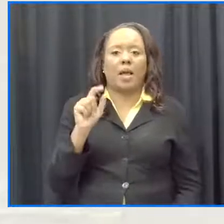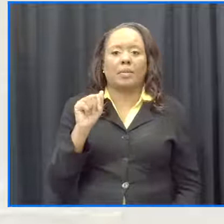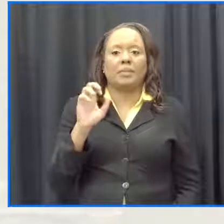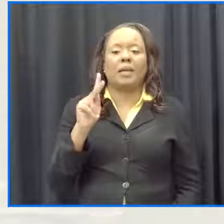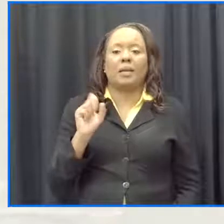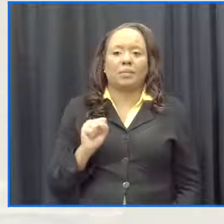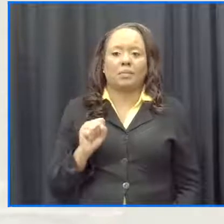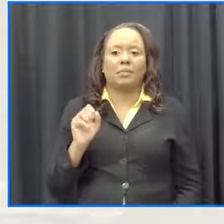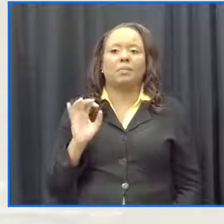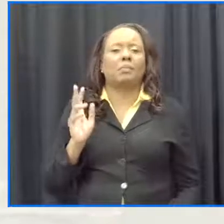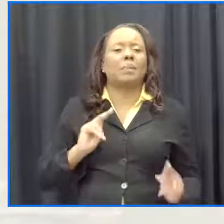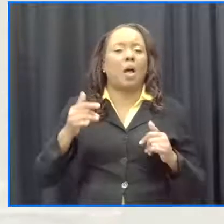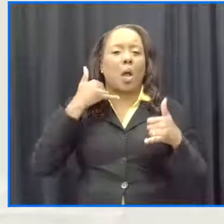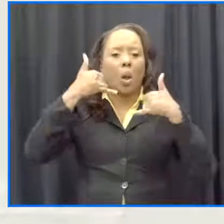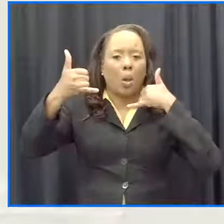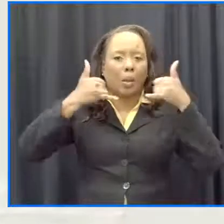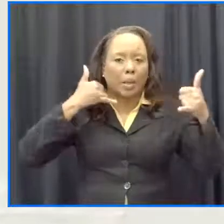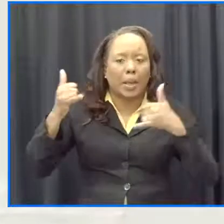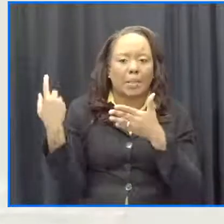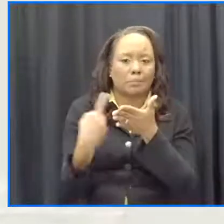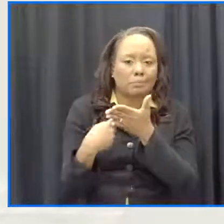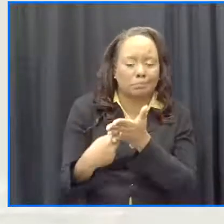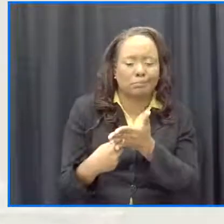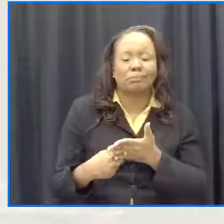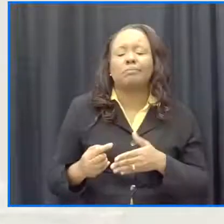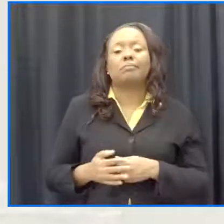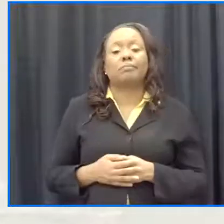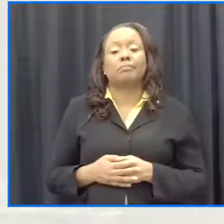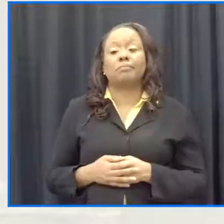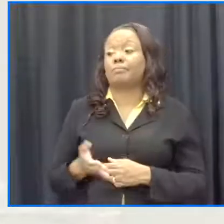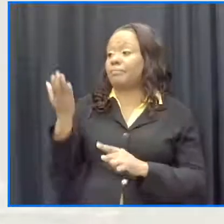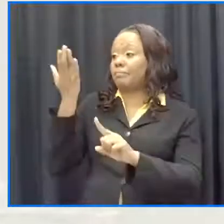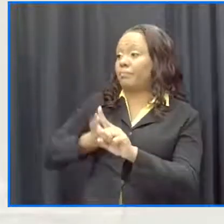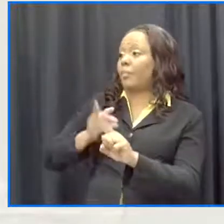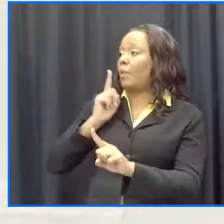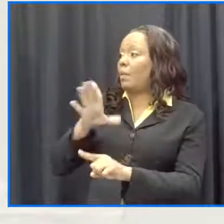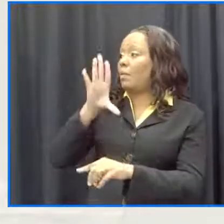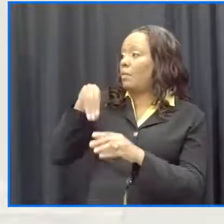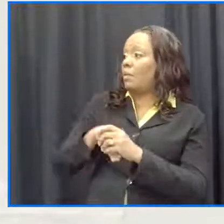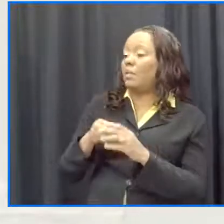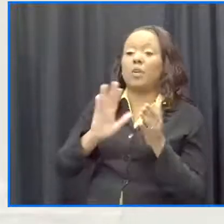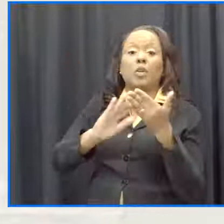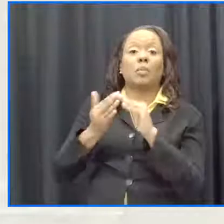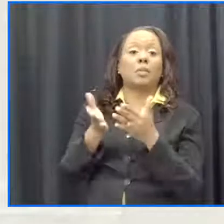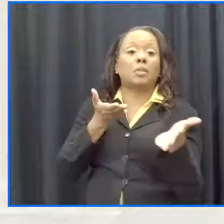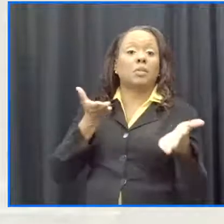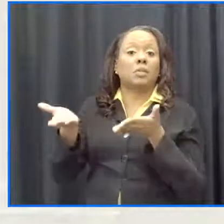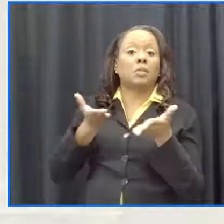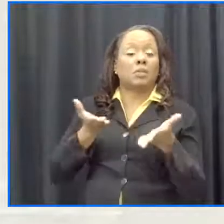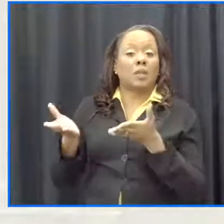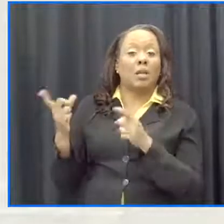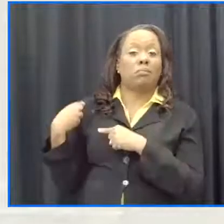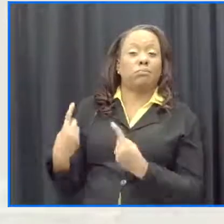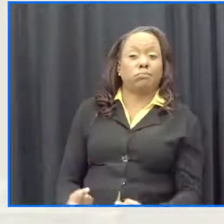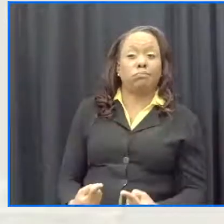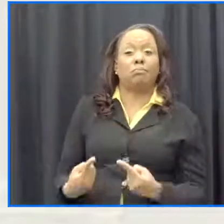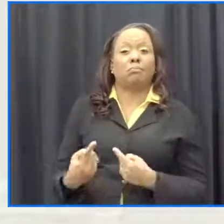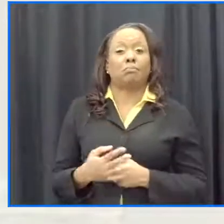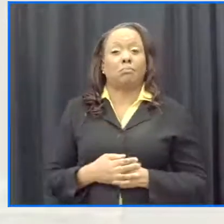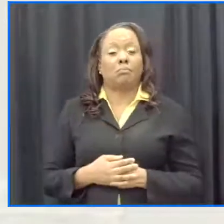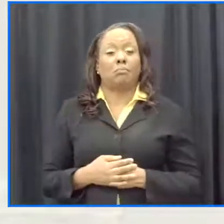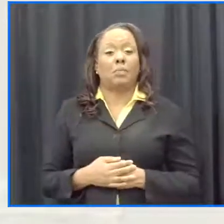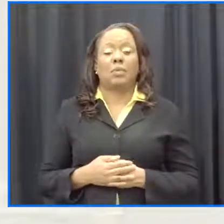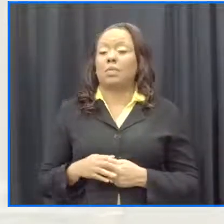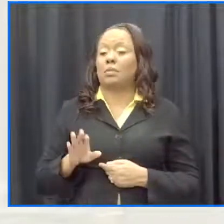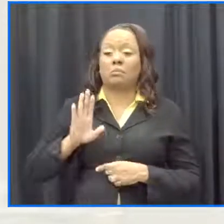which is a leading call-in program. Ms. Gemont has placed significant emphasis on community service throughout her career,